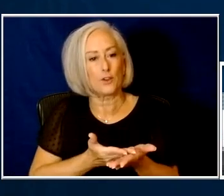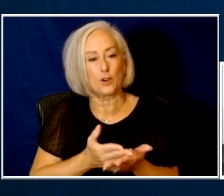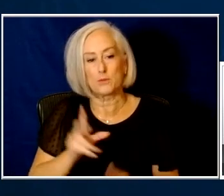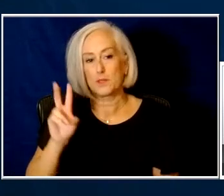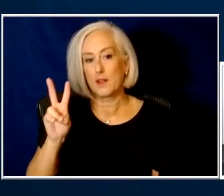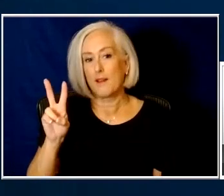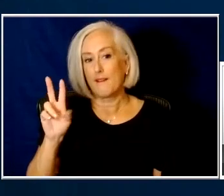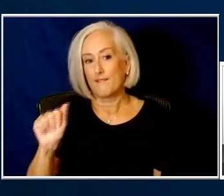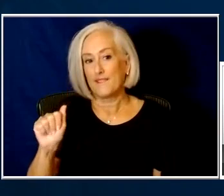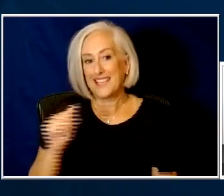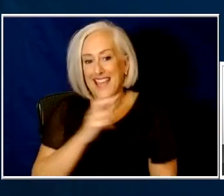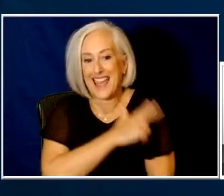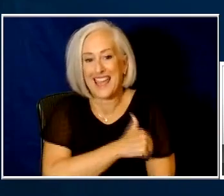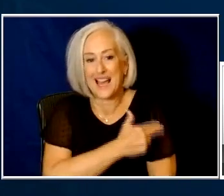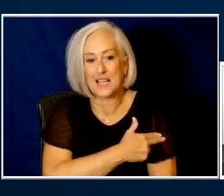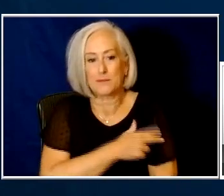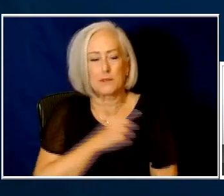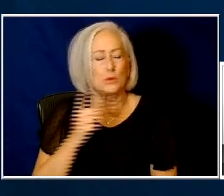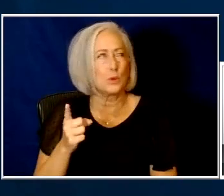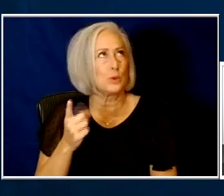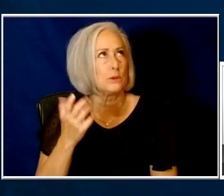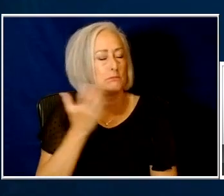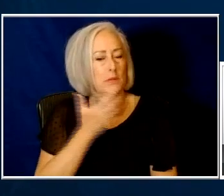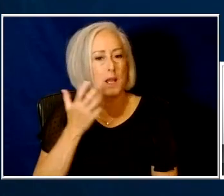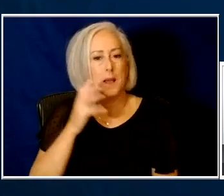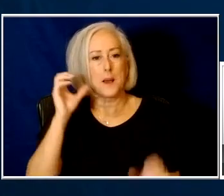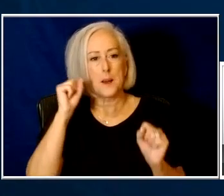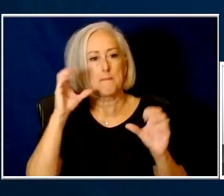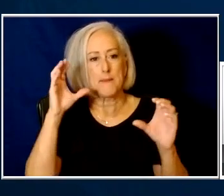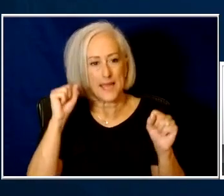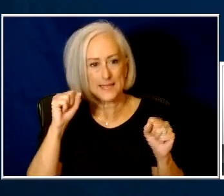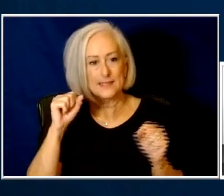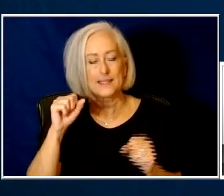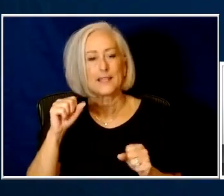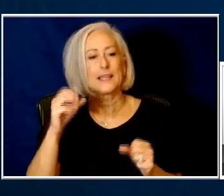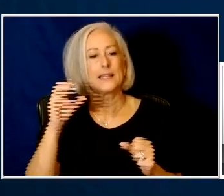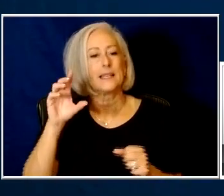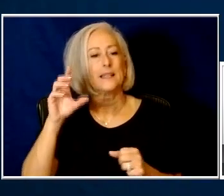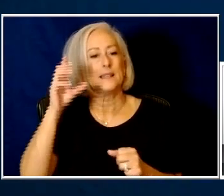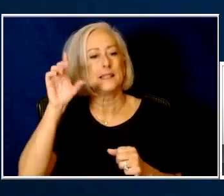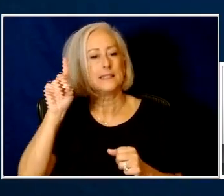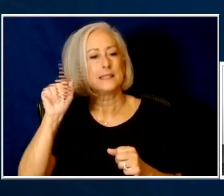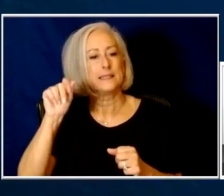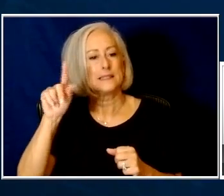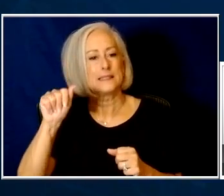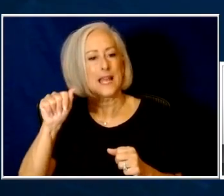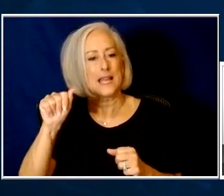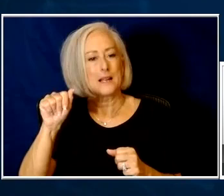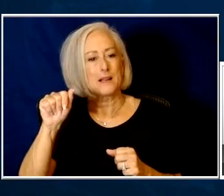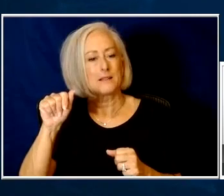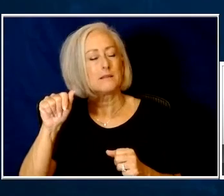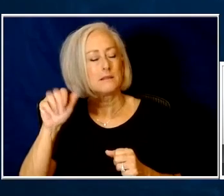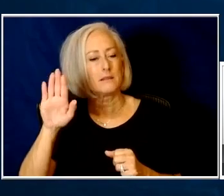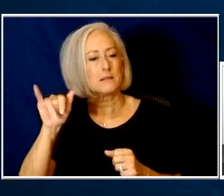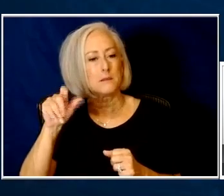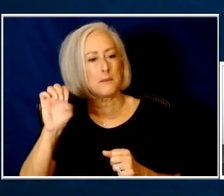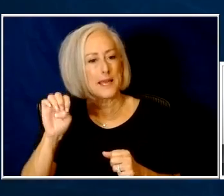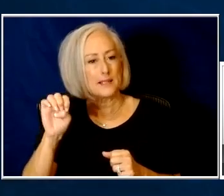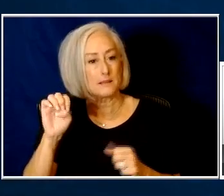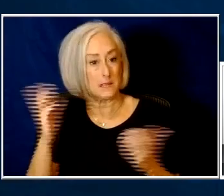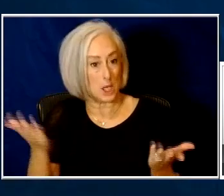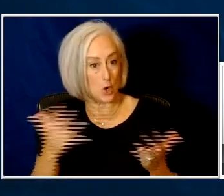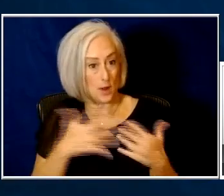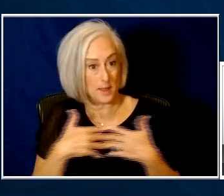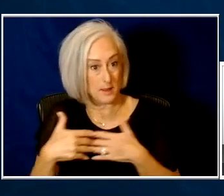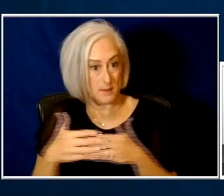has this remarkable database, actually by far the strongest medical database in the United States, where we don't, you know, we're not all in the right database because we don't have great